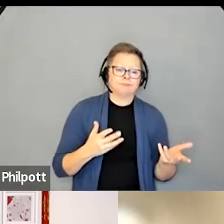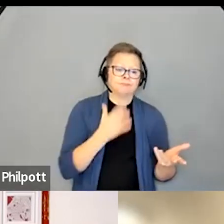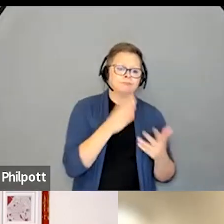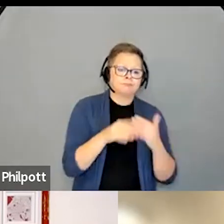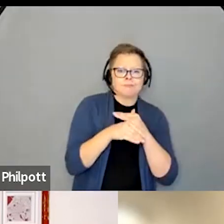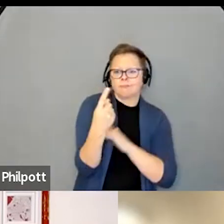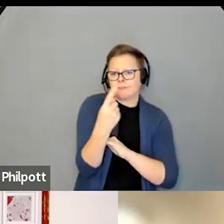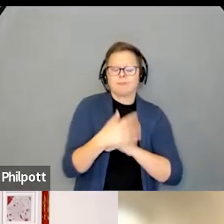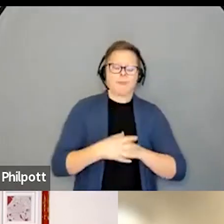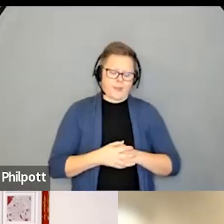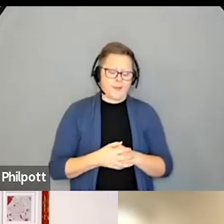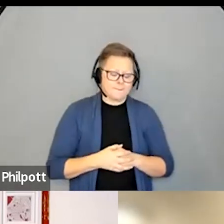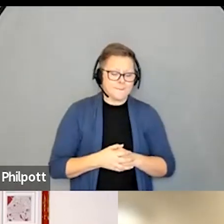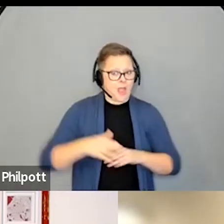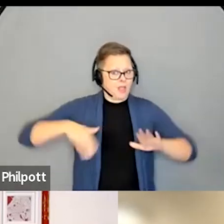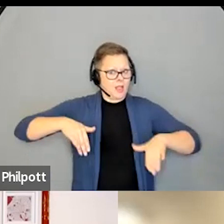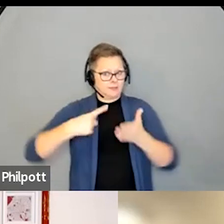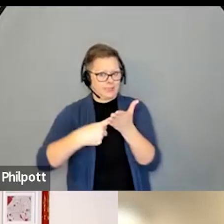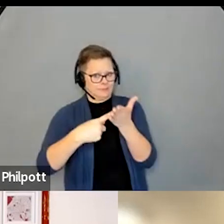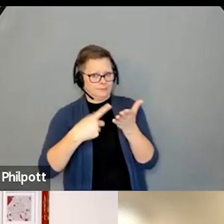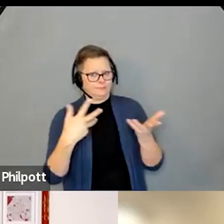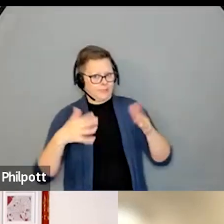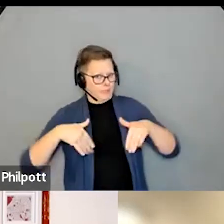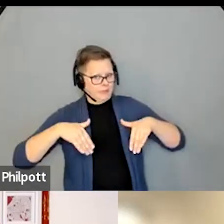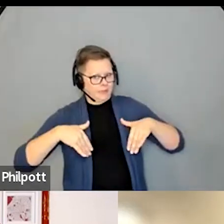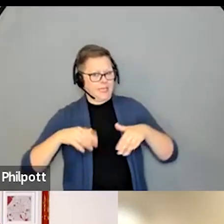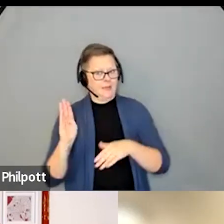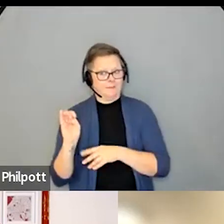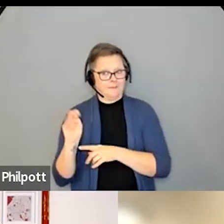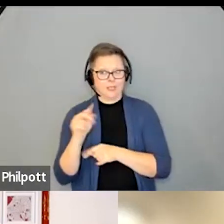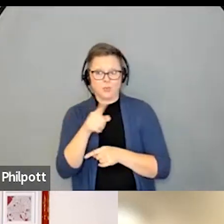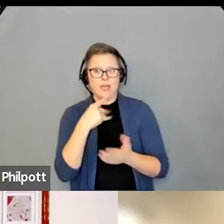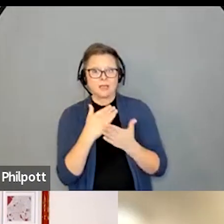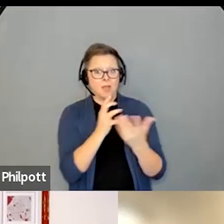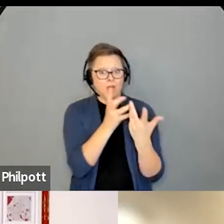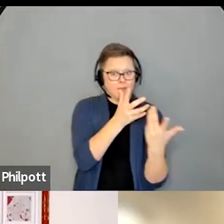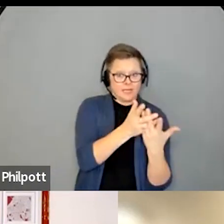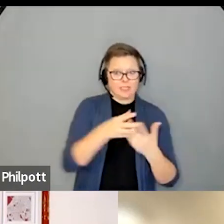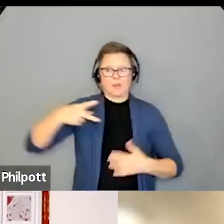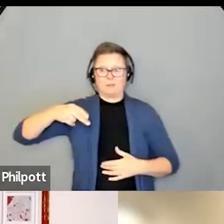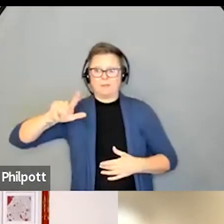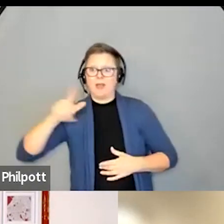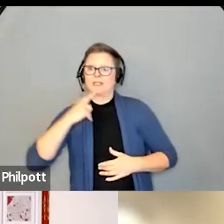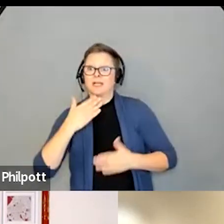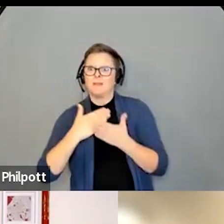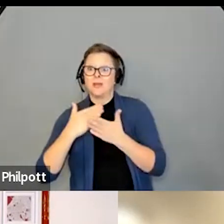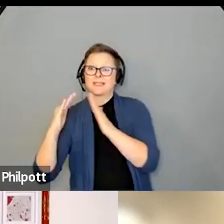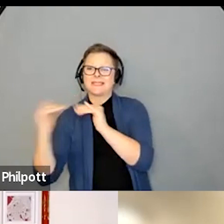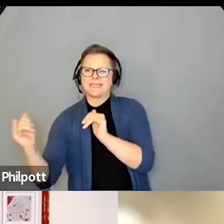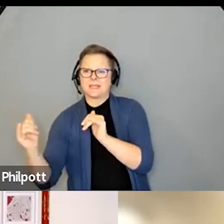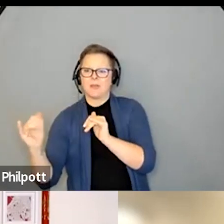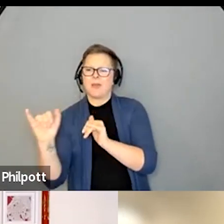in conversation, because I think Ben, you referred to accommodation. Paul, you referred to the system, but it's